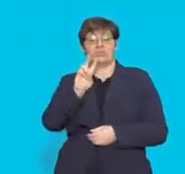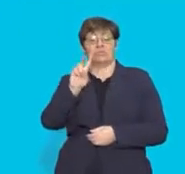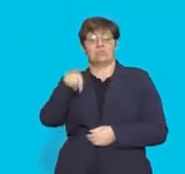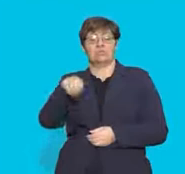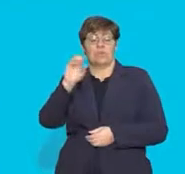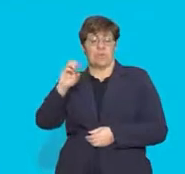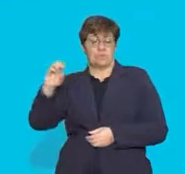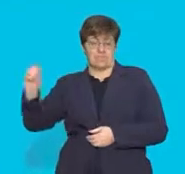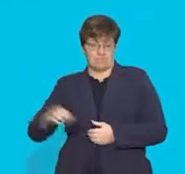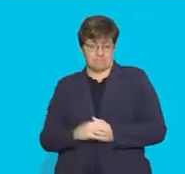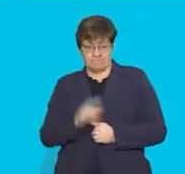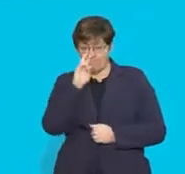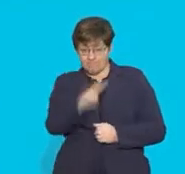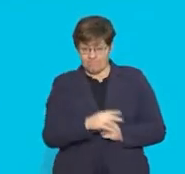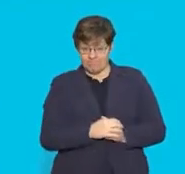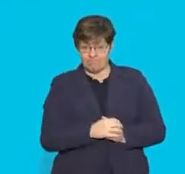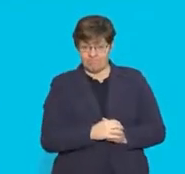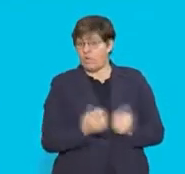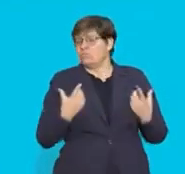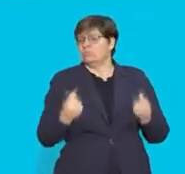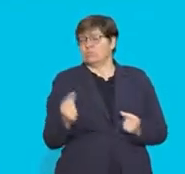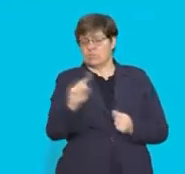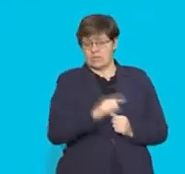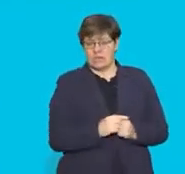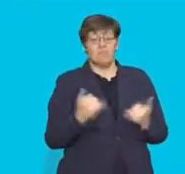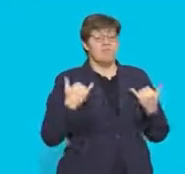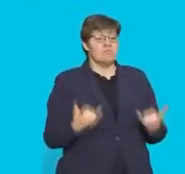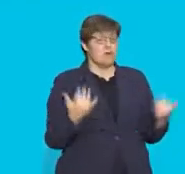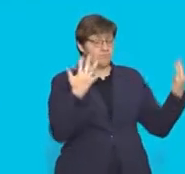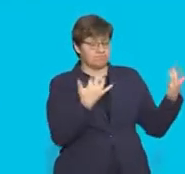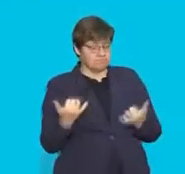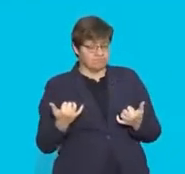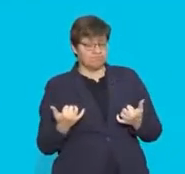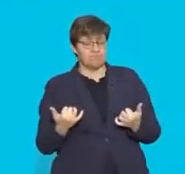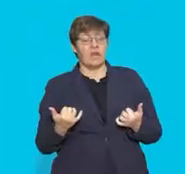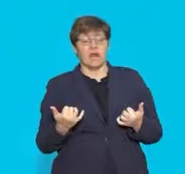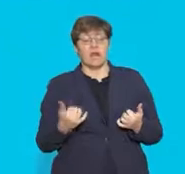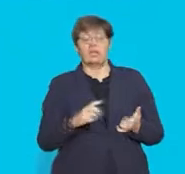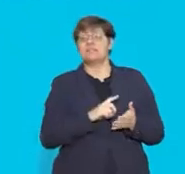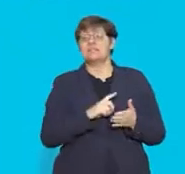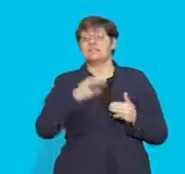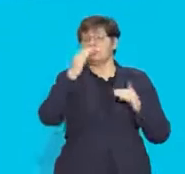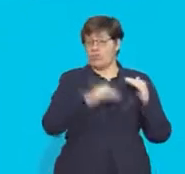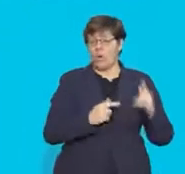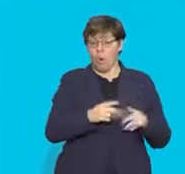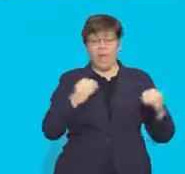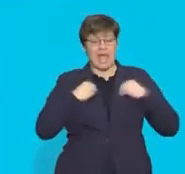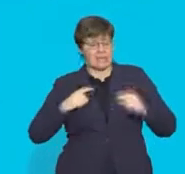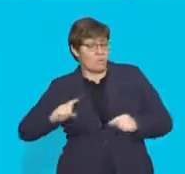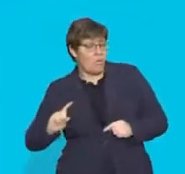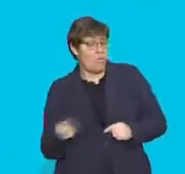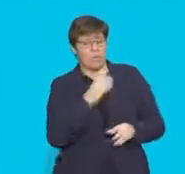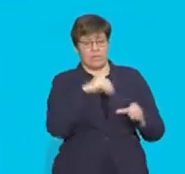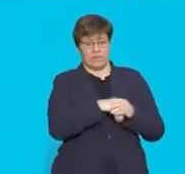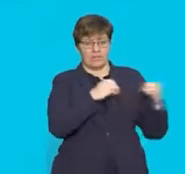92,000 rand. Can you see that? So what have you done? You've now worked out the depreciation on all your assets in